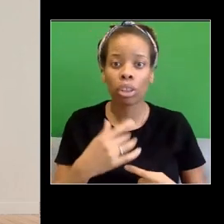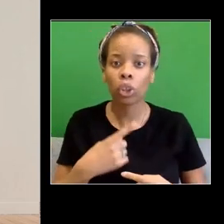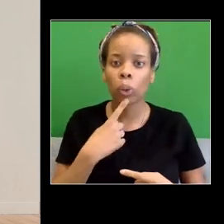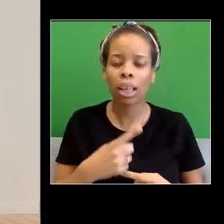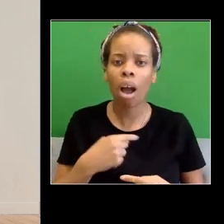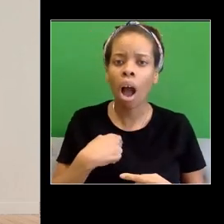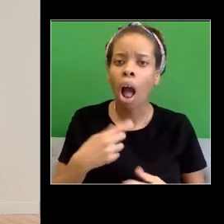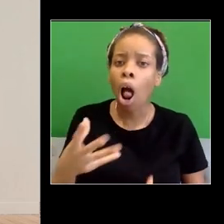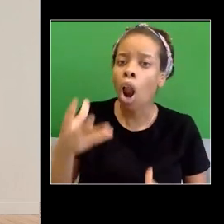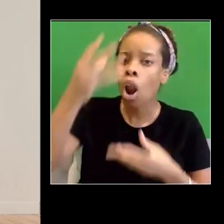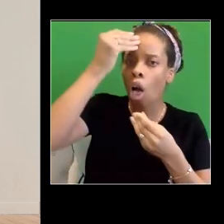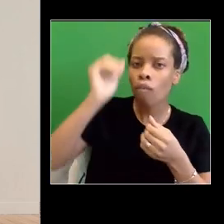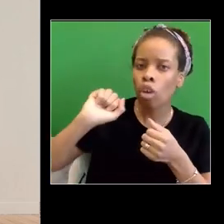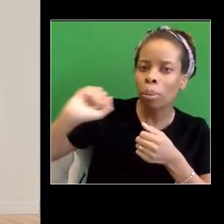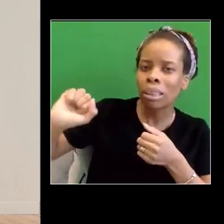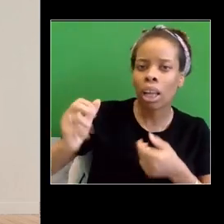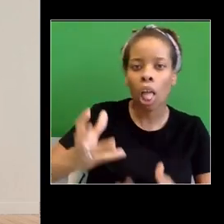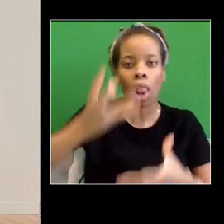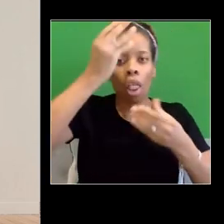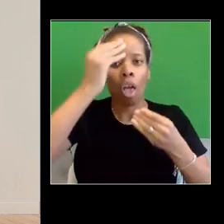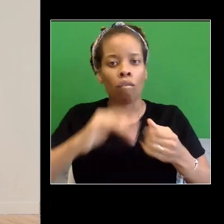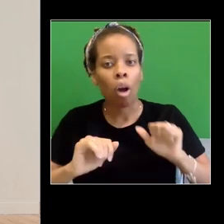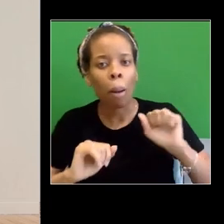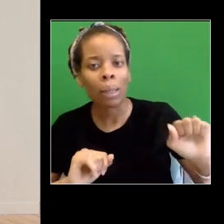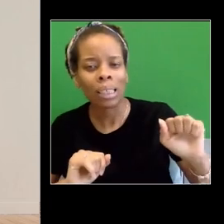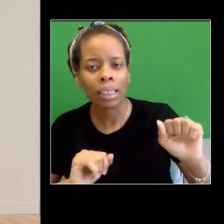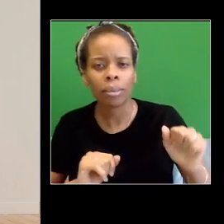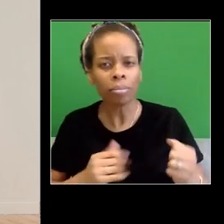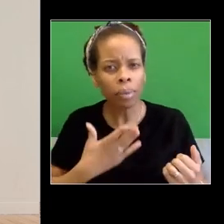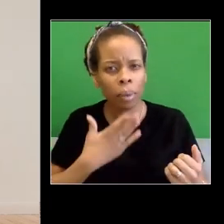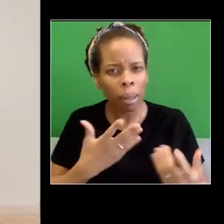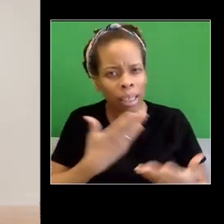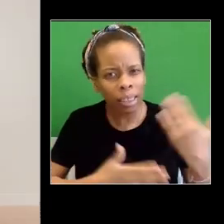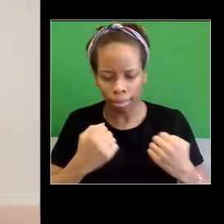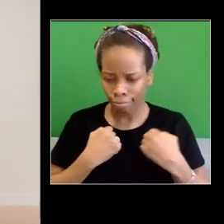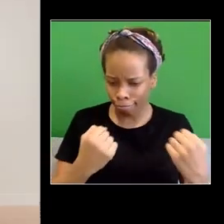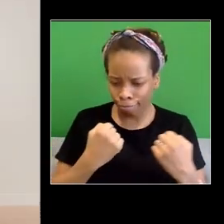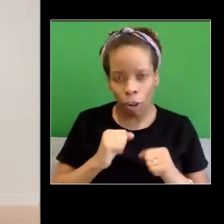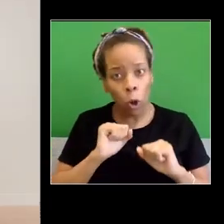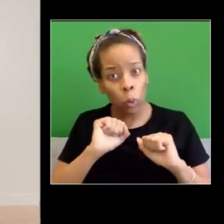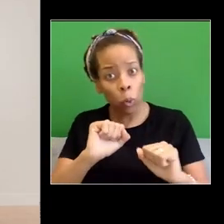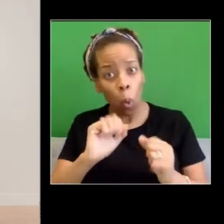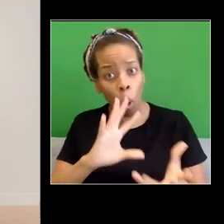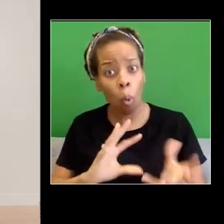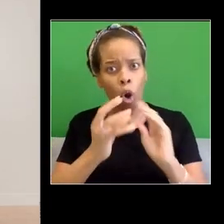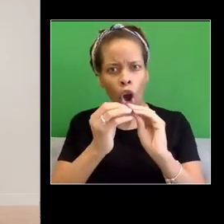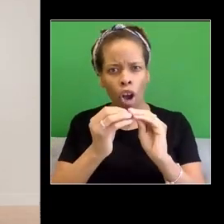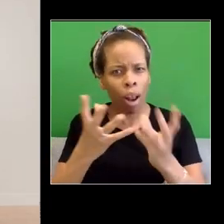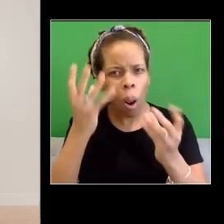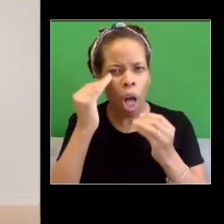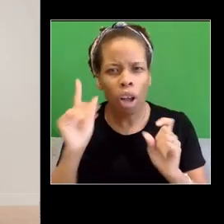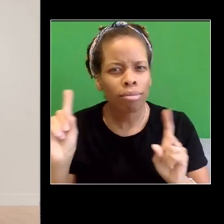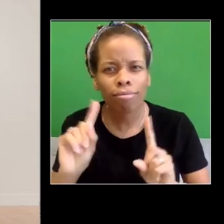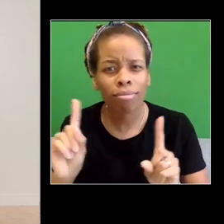learned from their work. So I want to ask what you've learned from your own work, from seeing it in this amazing